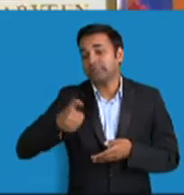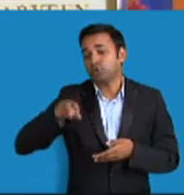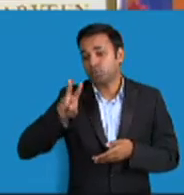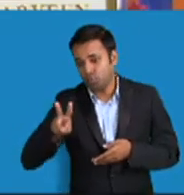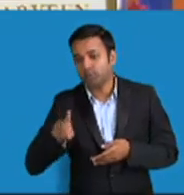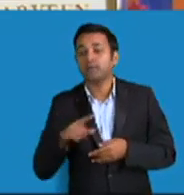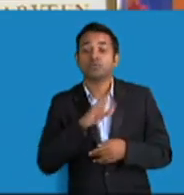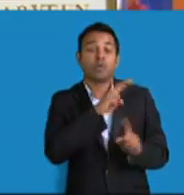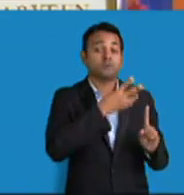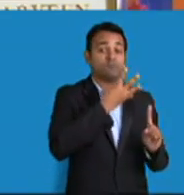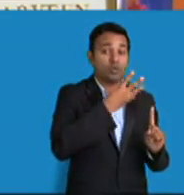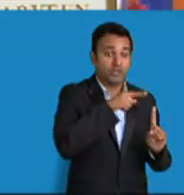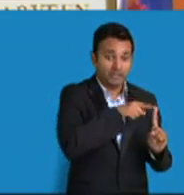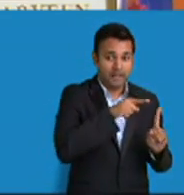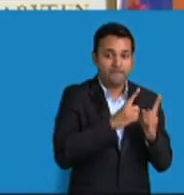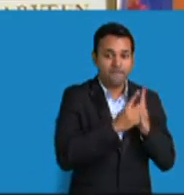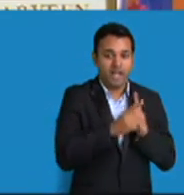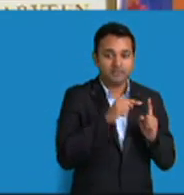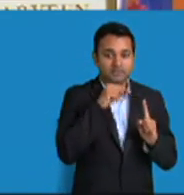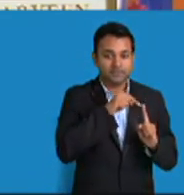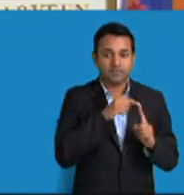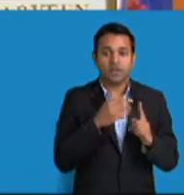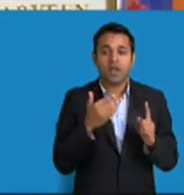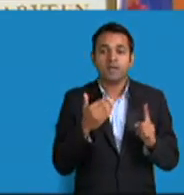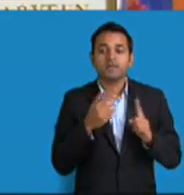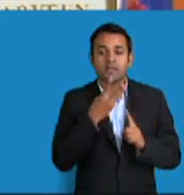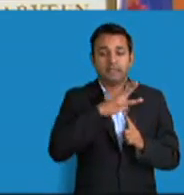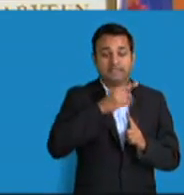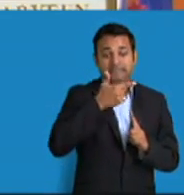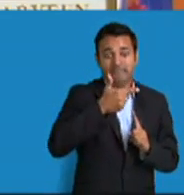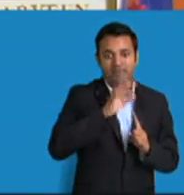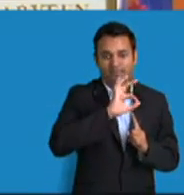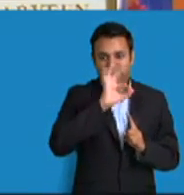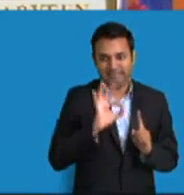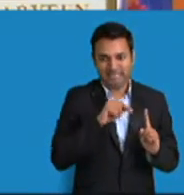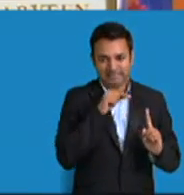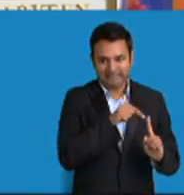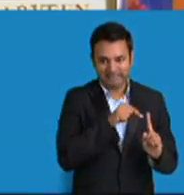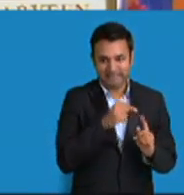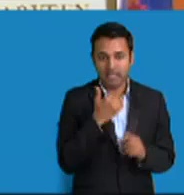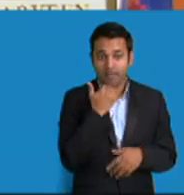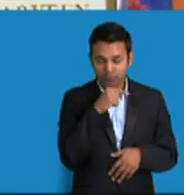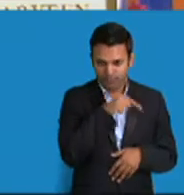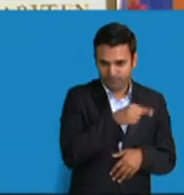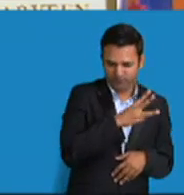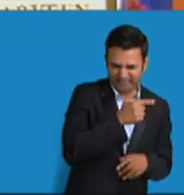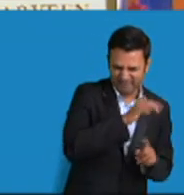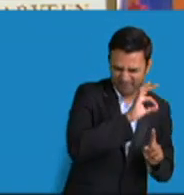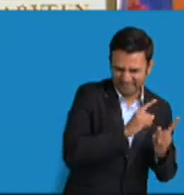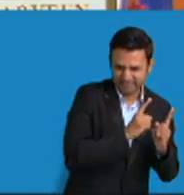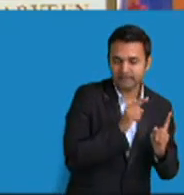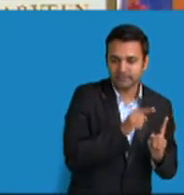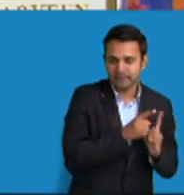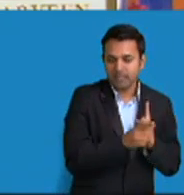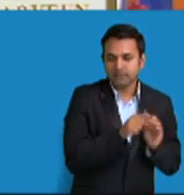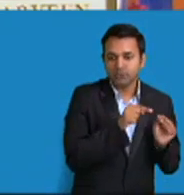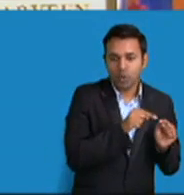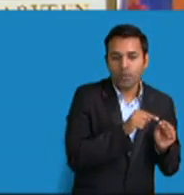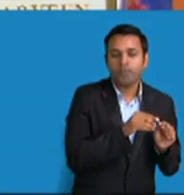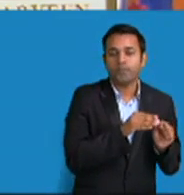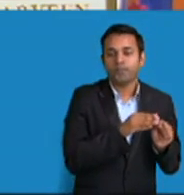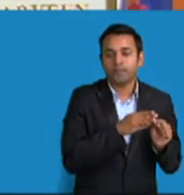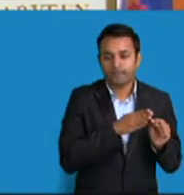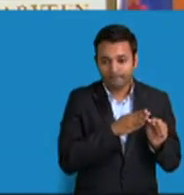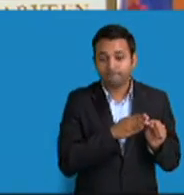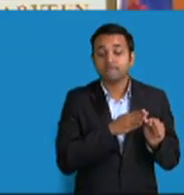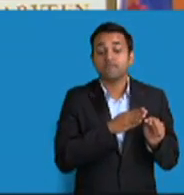pass rate of 37%. 37% pass rate, Madam Speaker, in year 13 for 2014. In